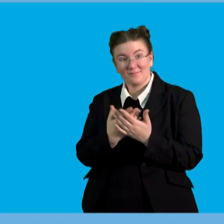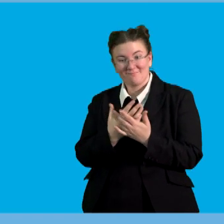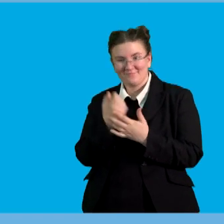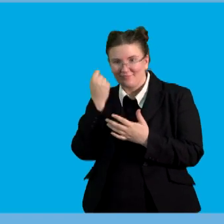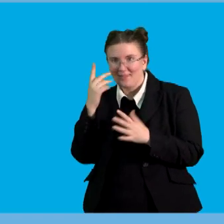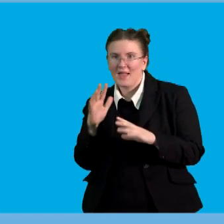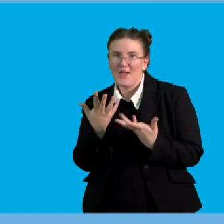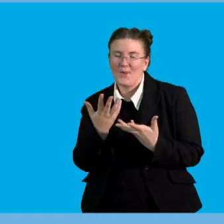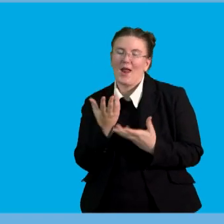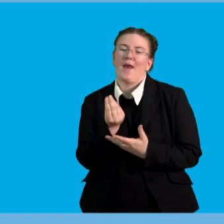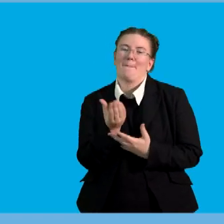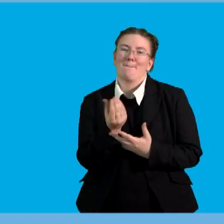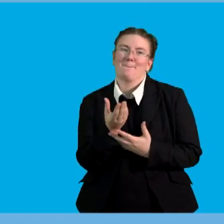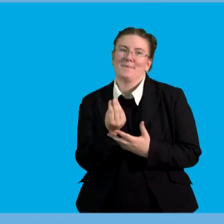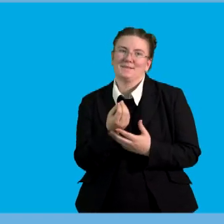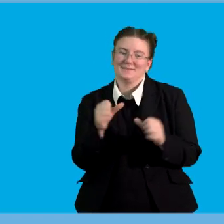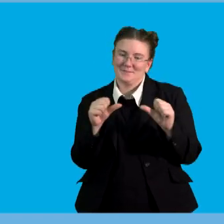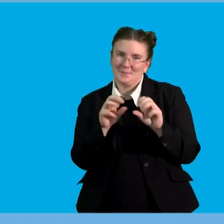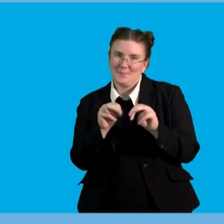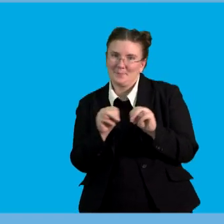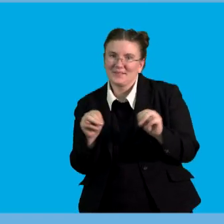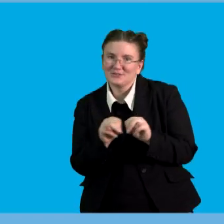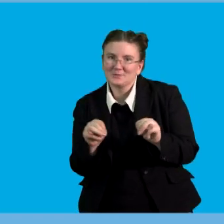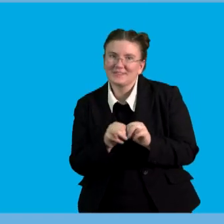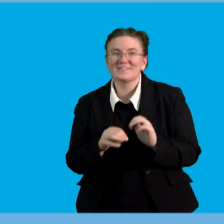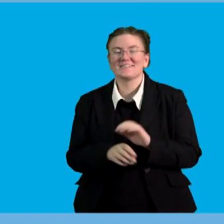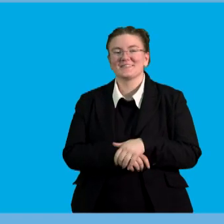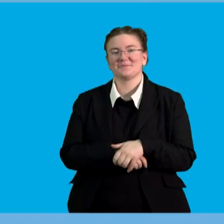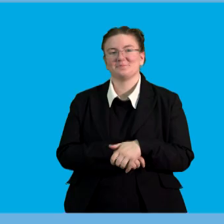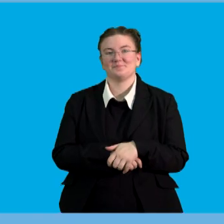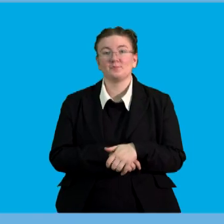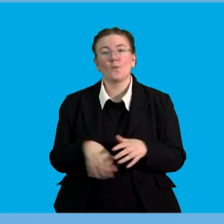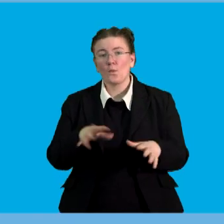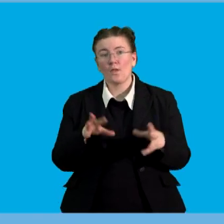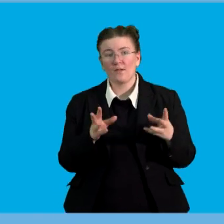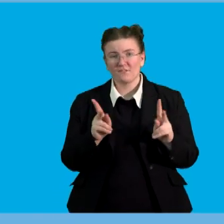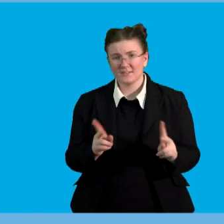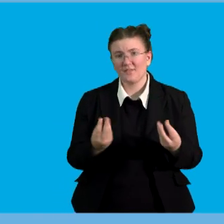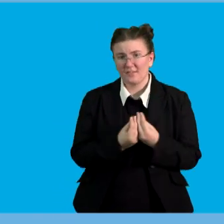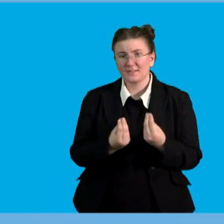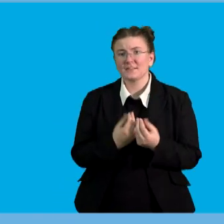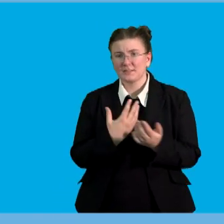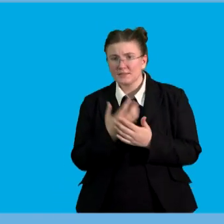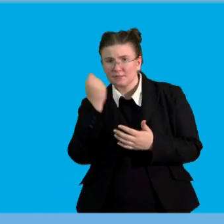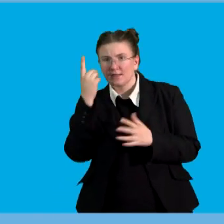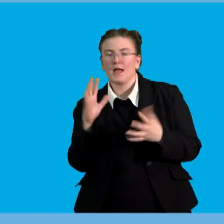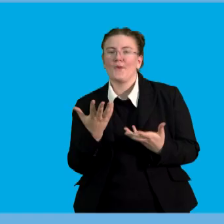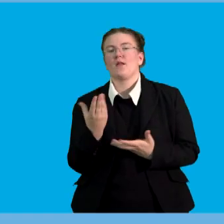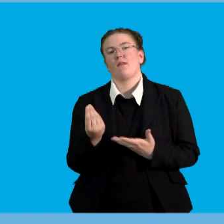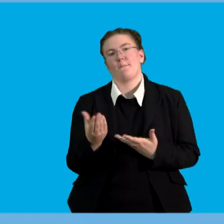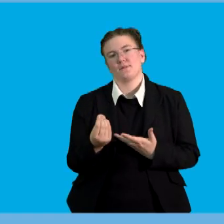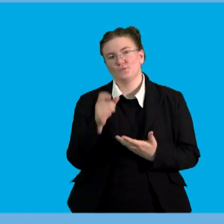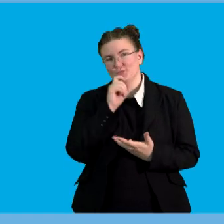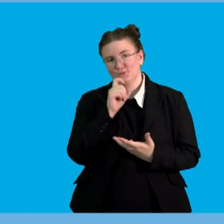quantified by measurement. So all the physical quantities, they can be quantified by measurement. So what do I mean by that? So a